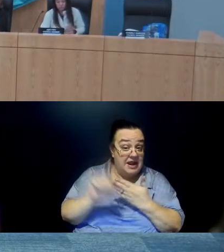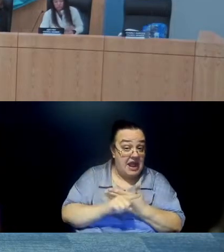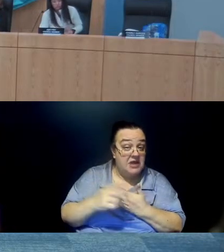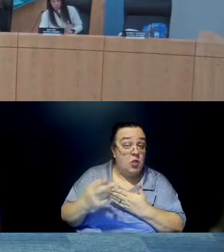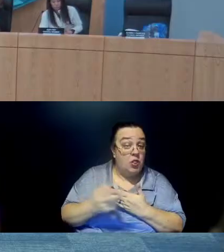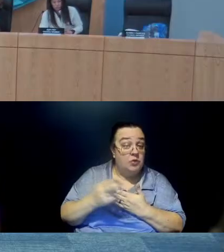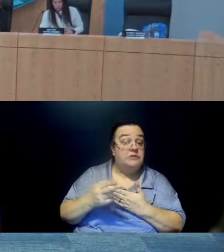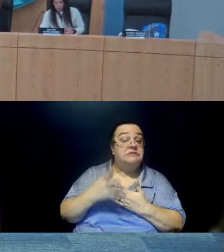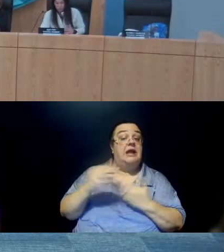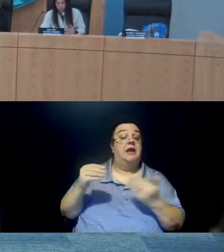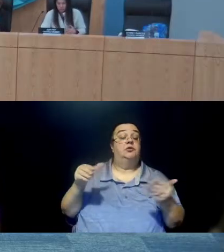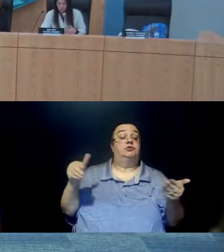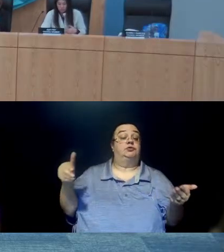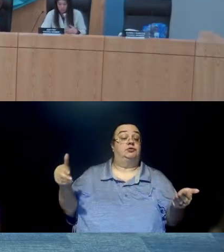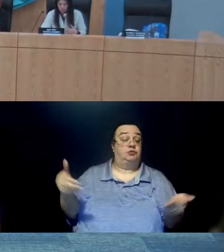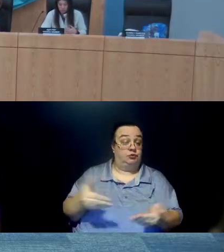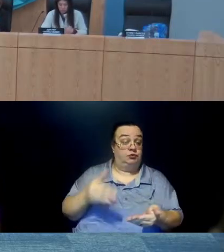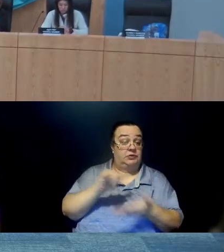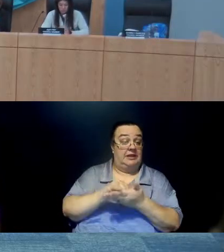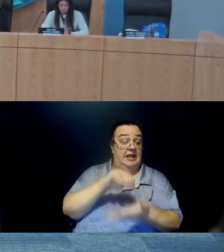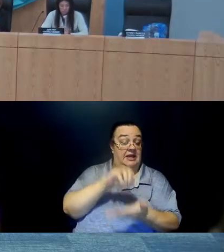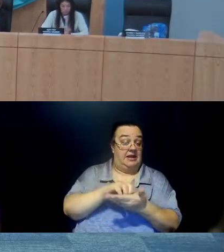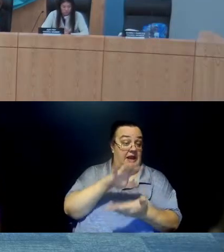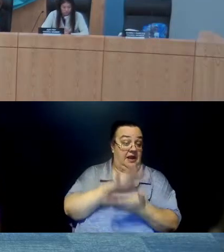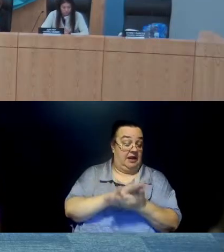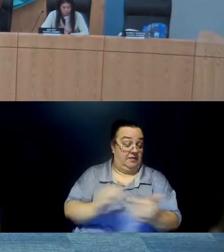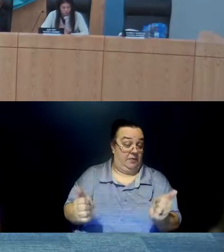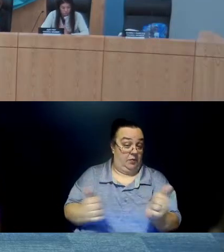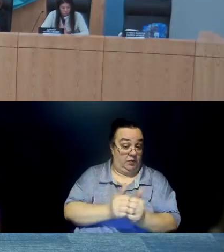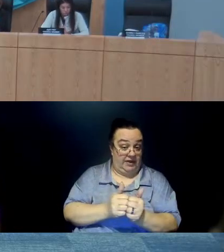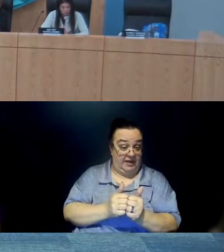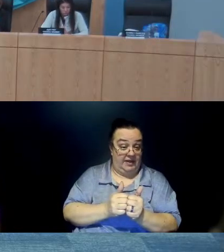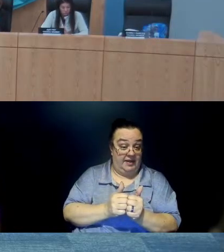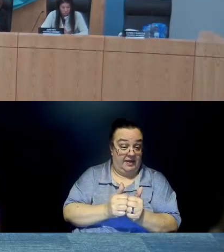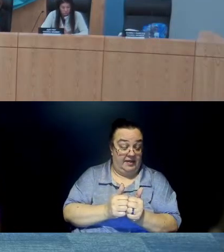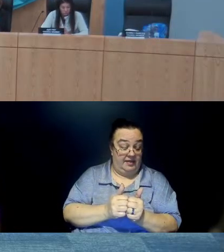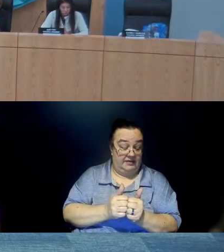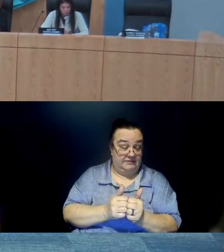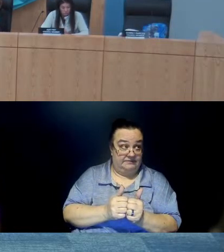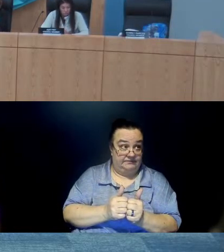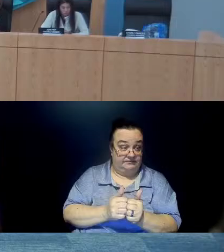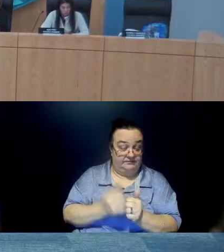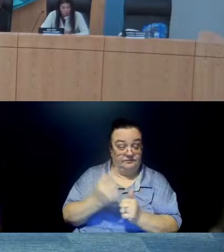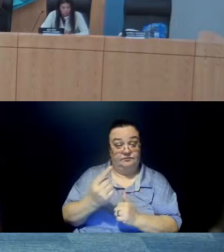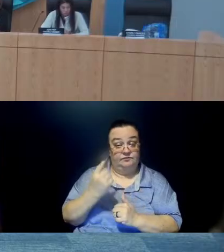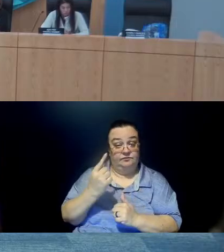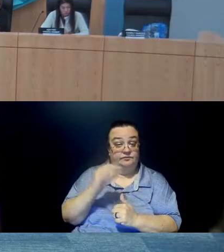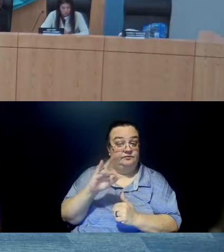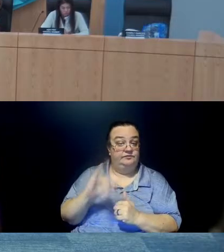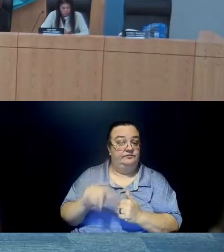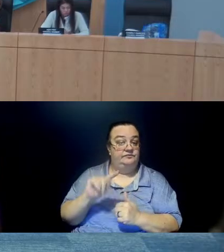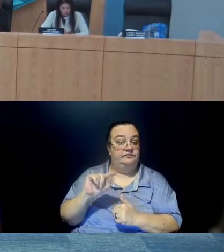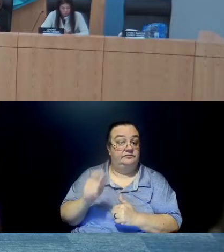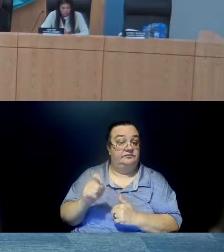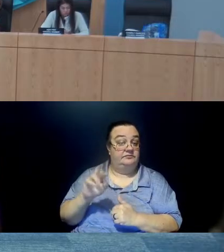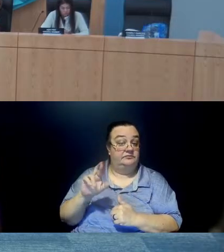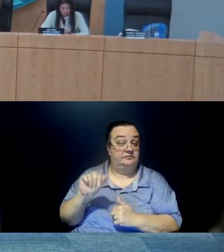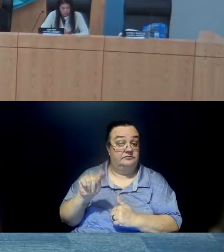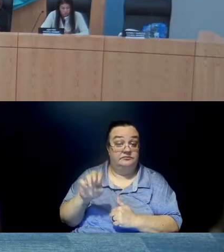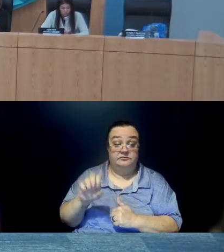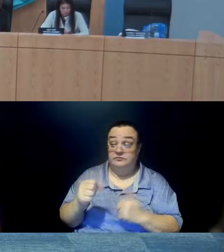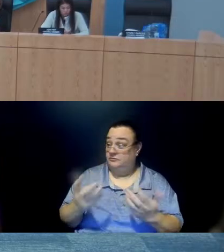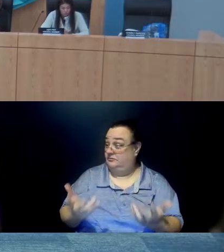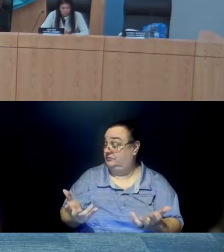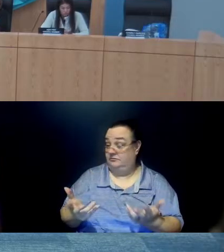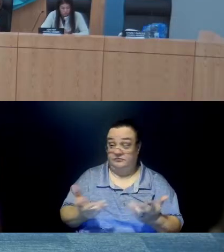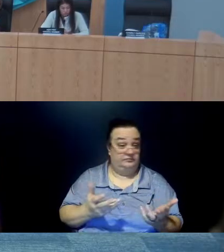introduce the document with one of those tax rates?